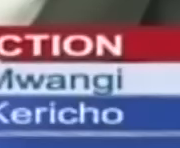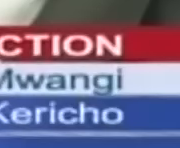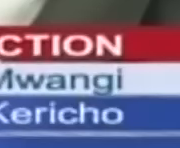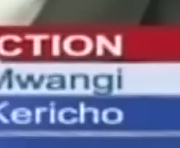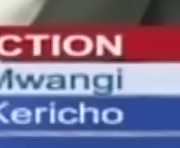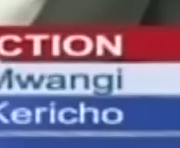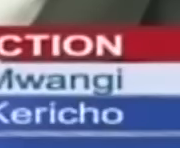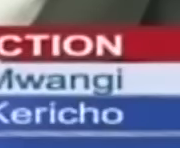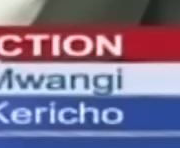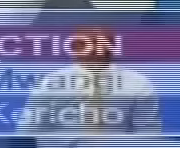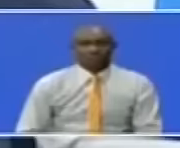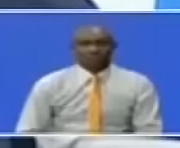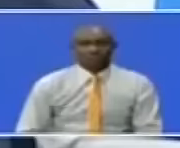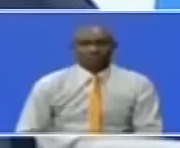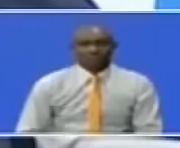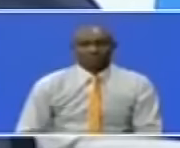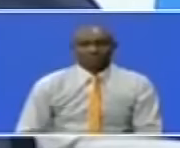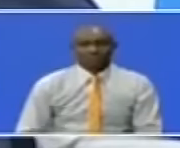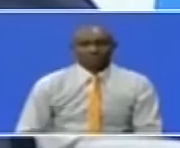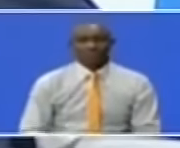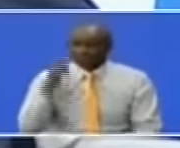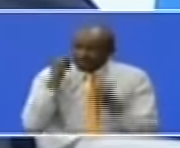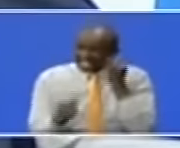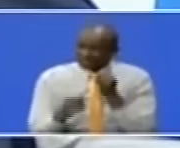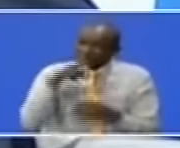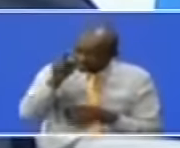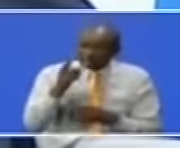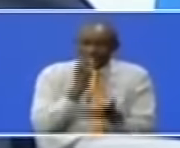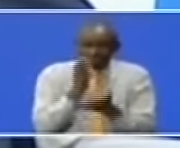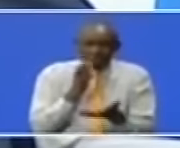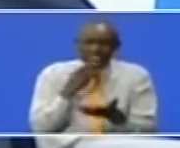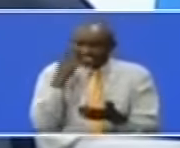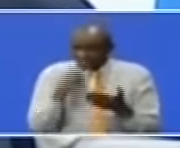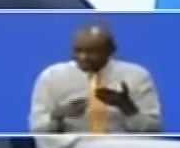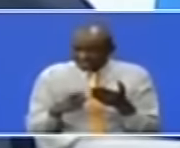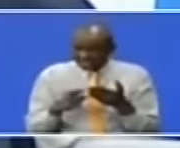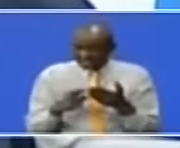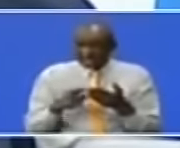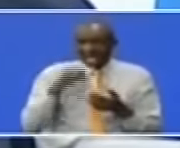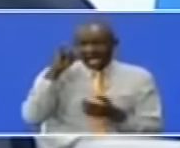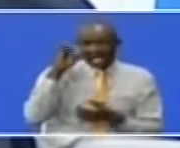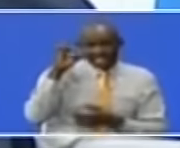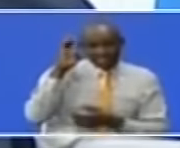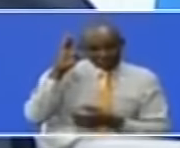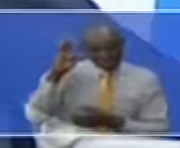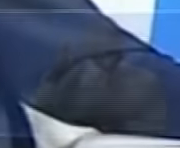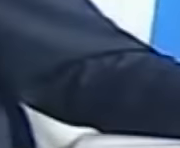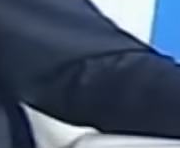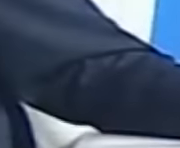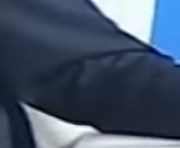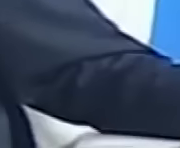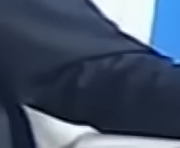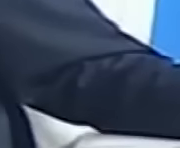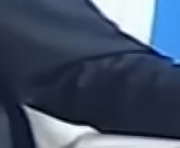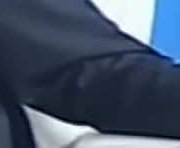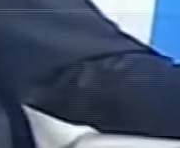Matt. Well, just one final thing. Have they given an indication if the IEBC supposedly refused to continue transmitting